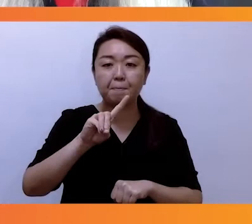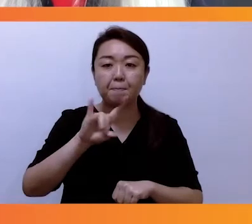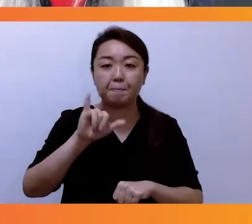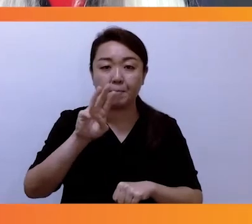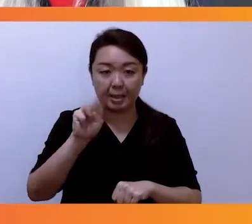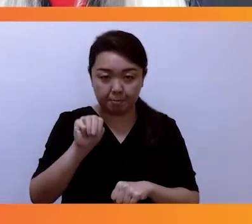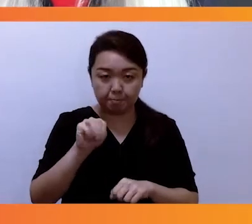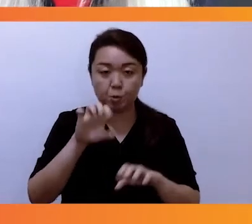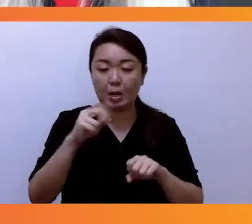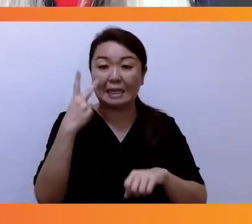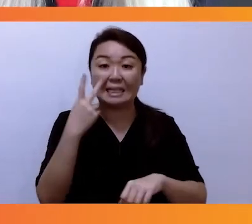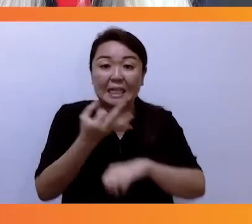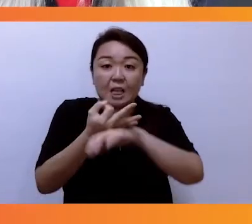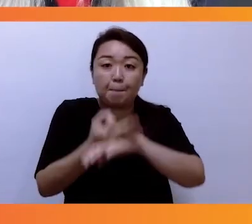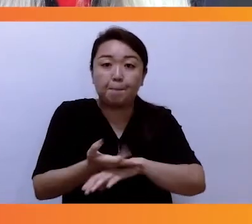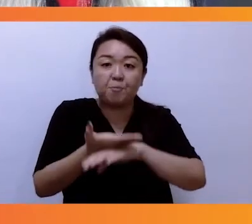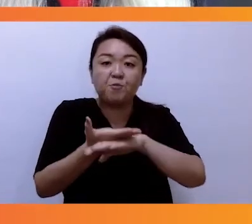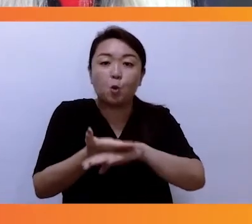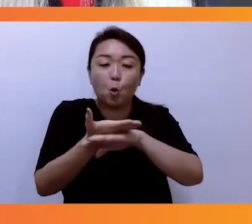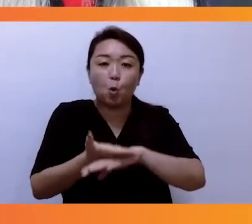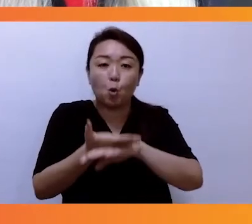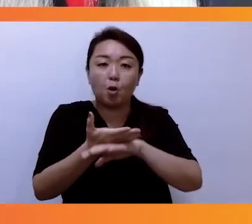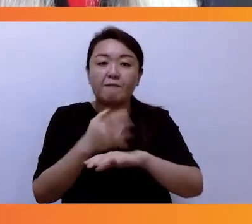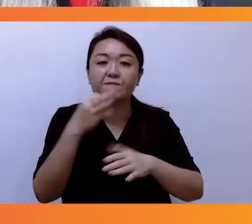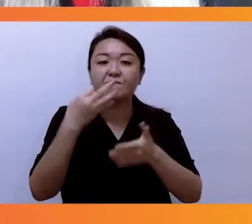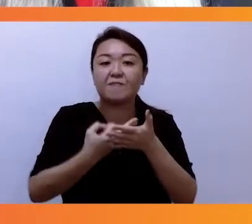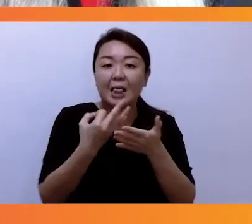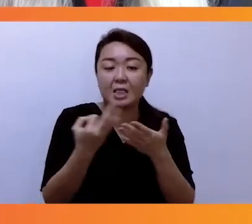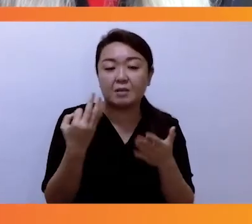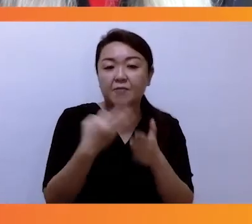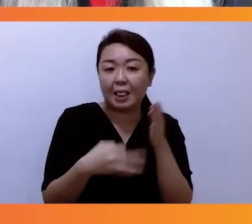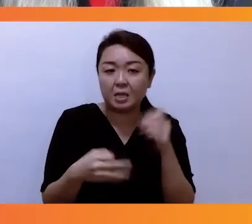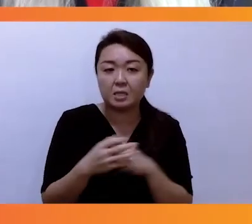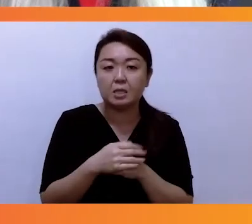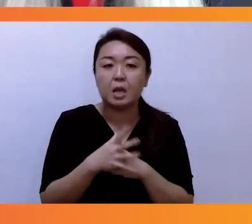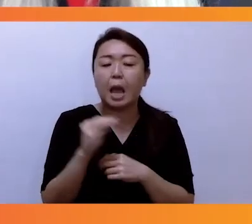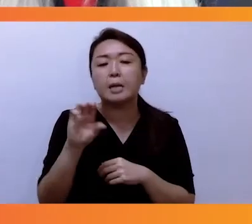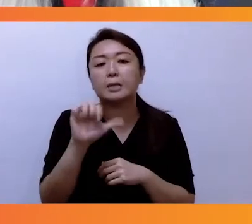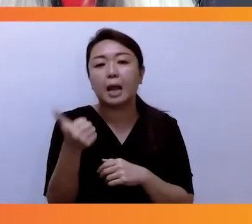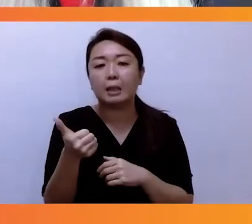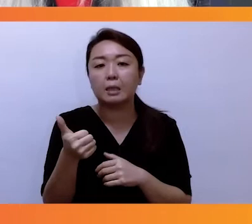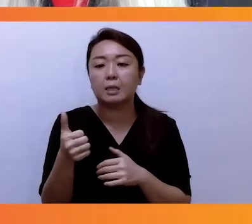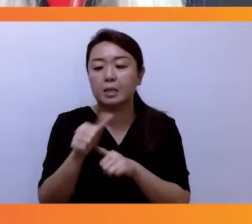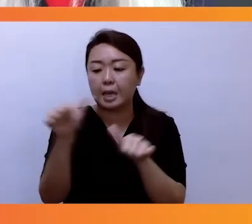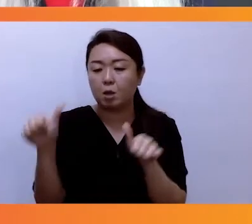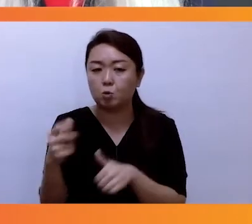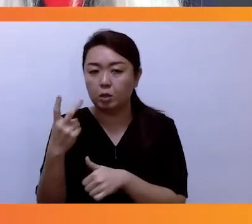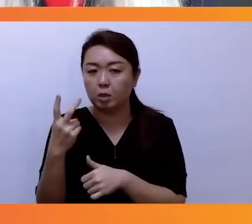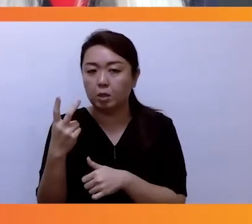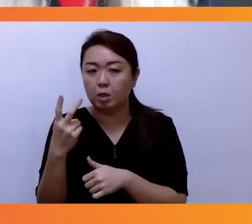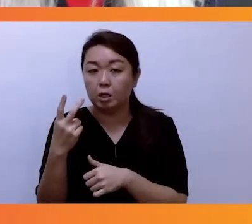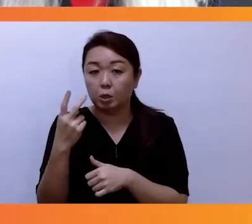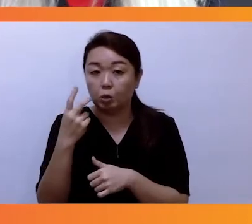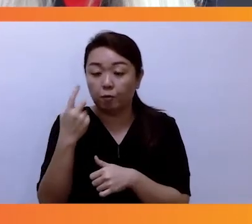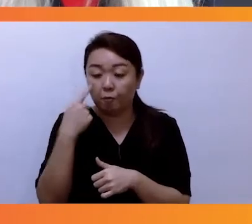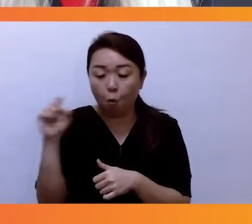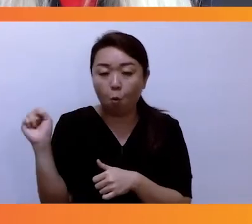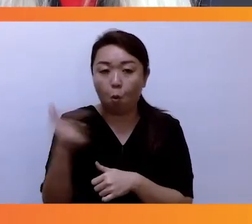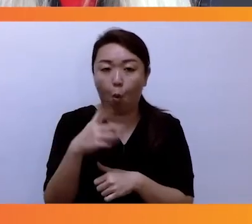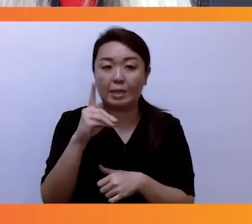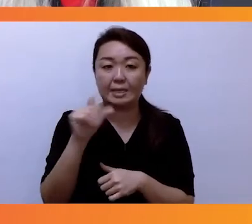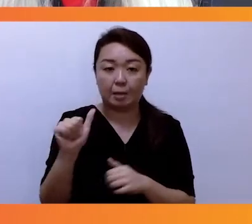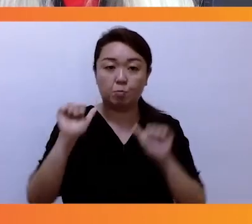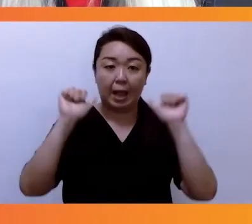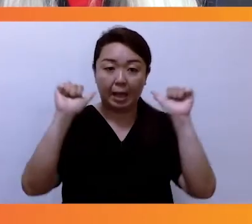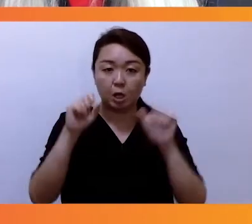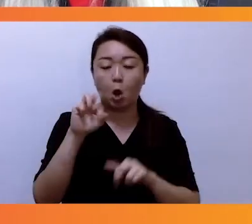And we need to look at buoyancy factors. So another aspect or nuance for all